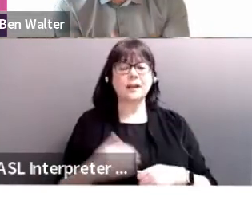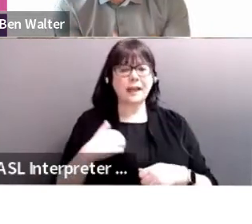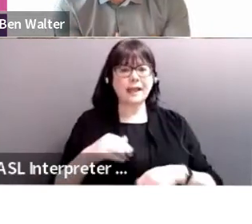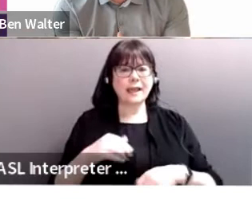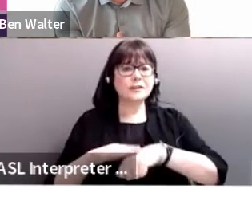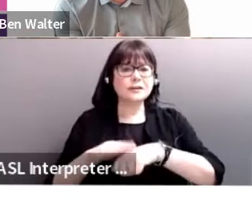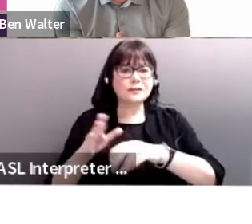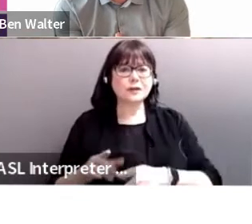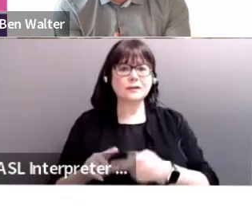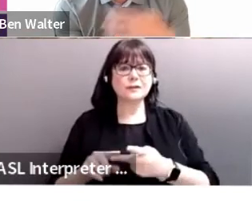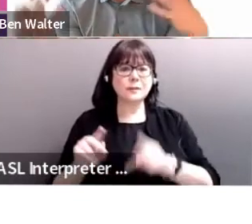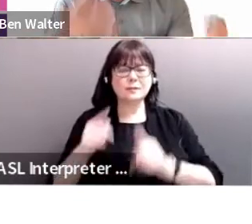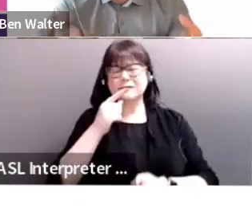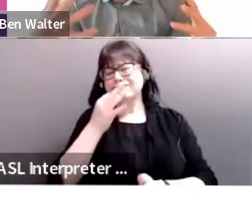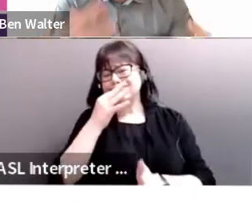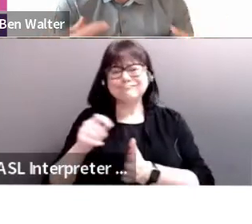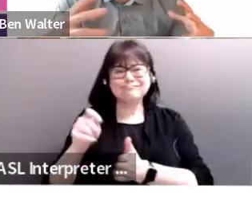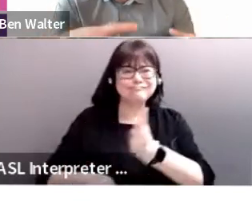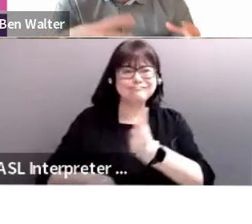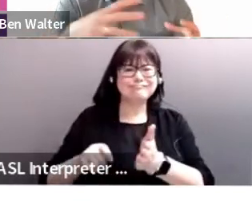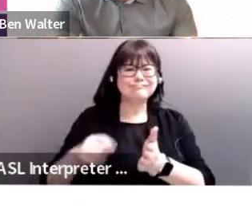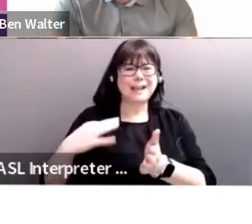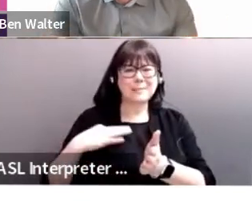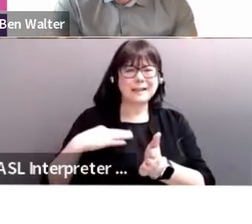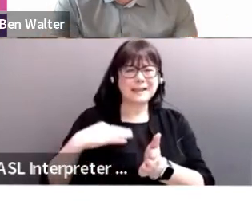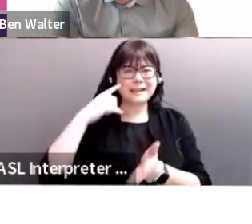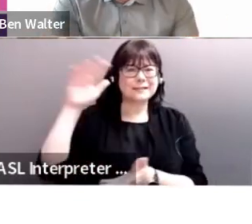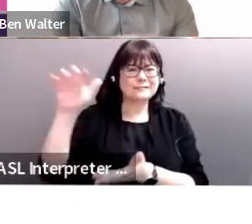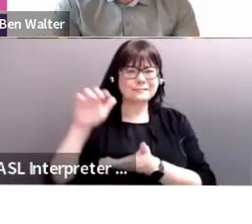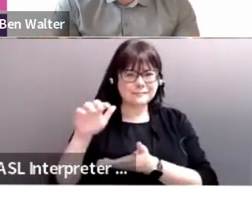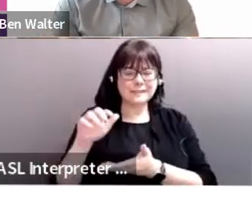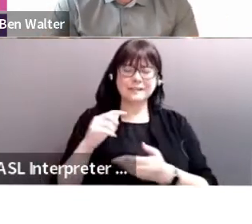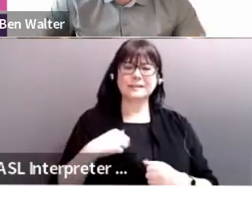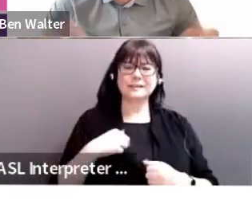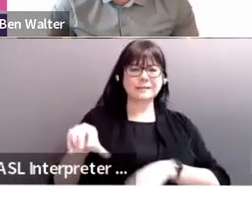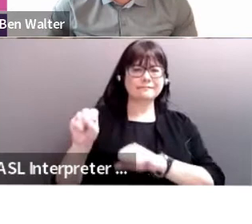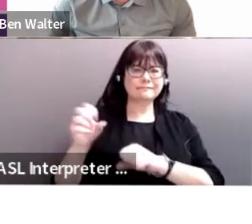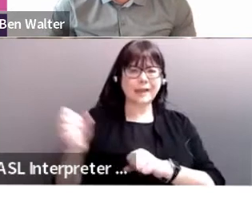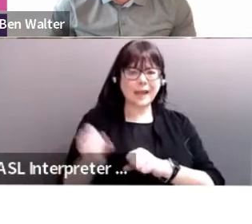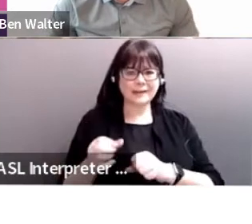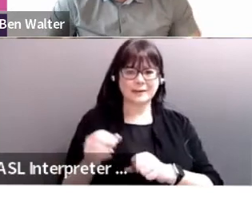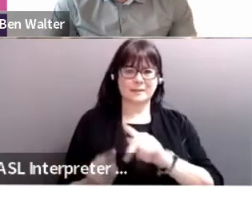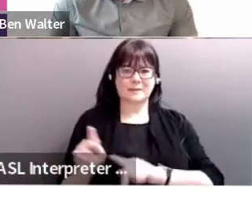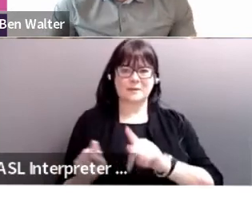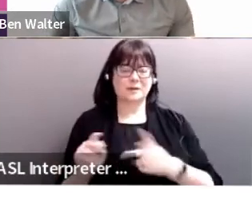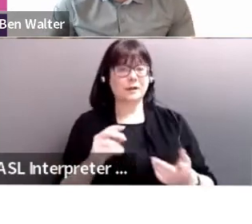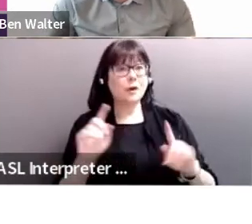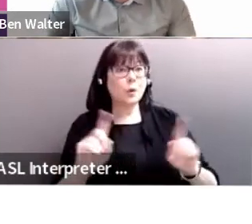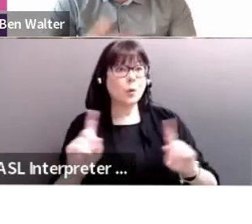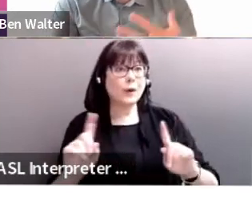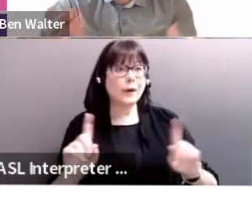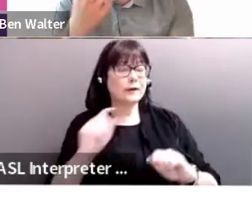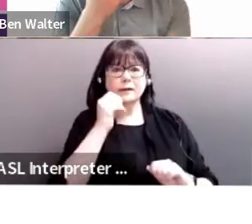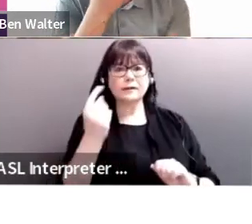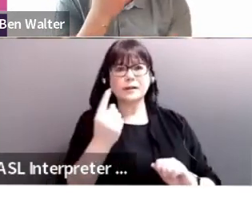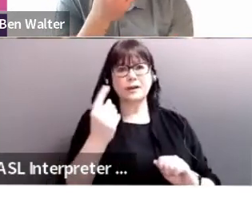consultants that you can actually leverage to take a ton of the work off of your plate, right? And this is not always obvious. You may not know where to go and seek this out. We don't